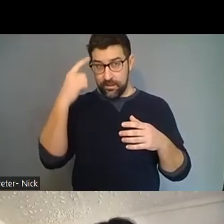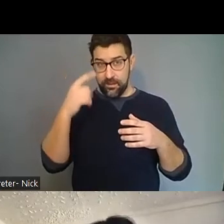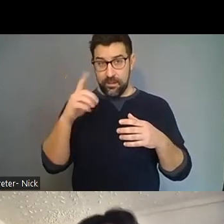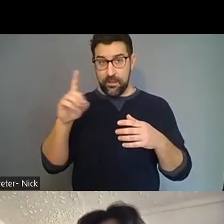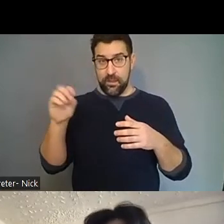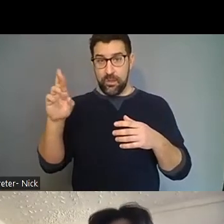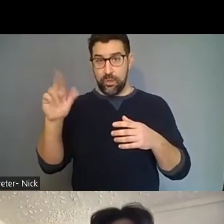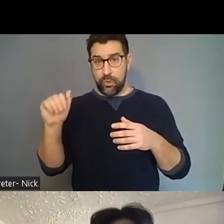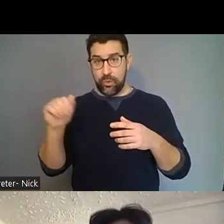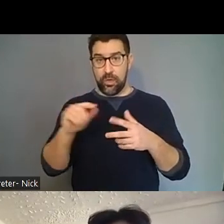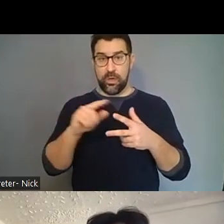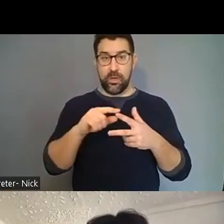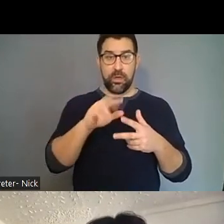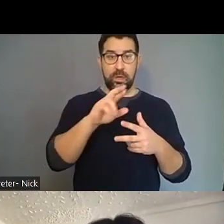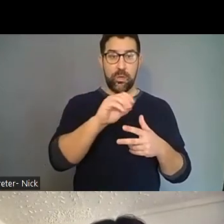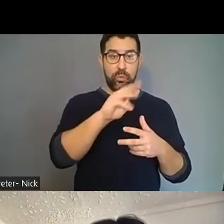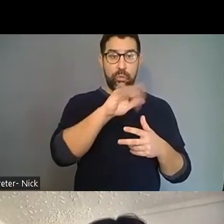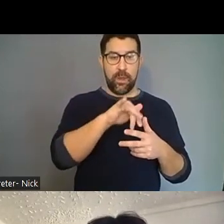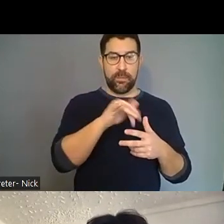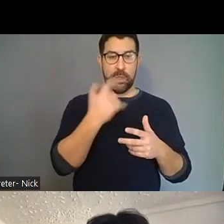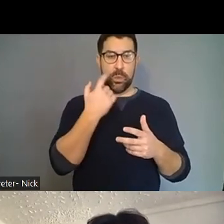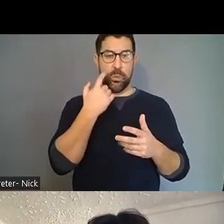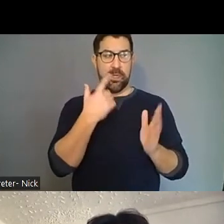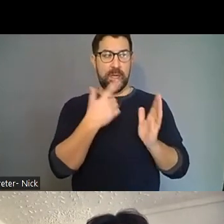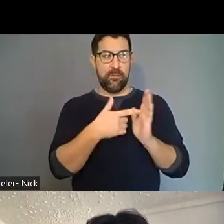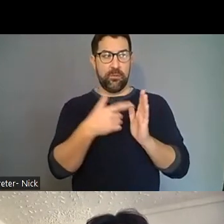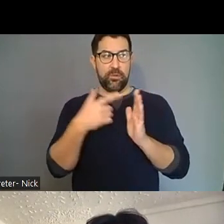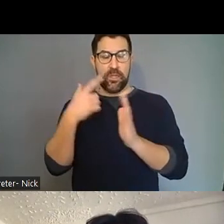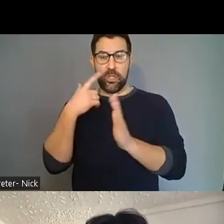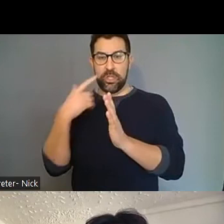and Rami's recent observations that